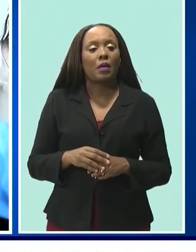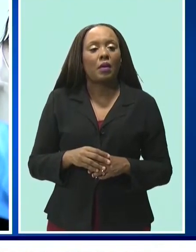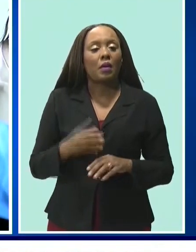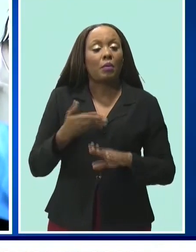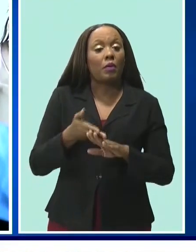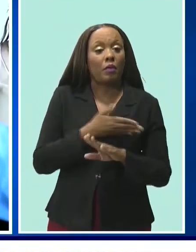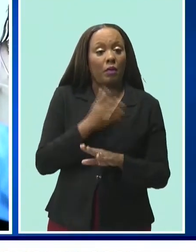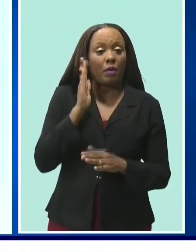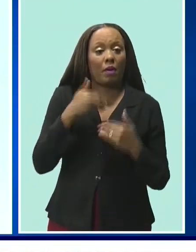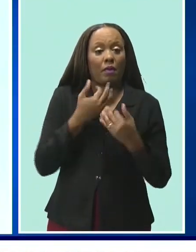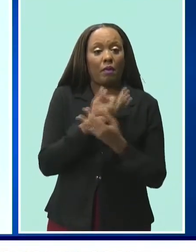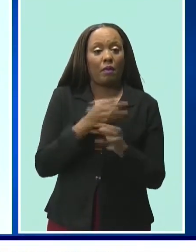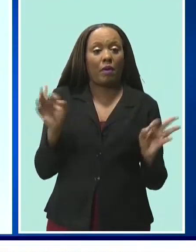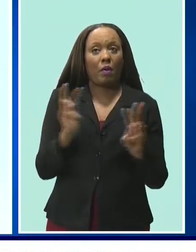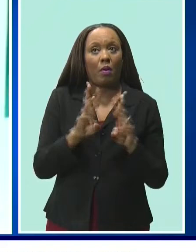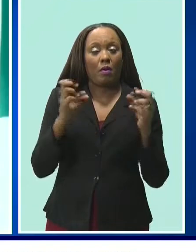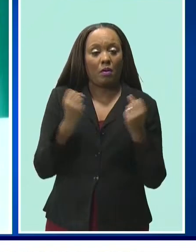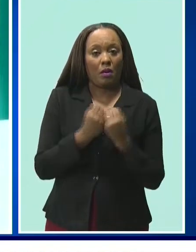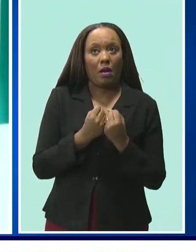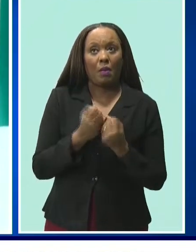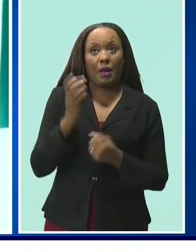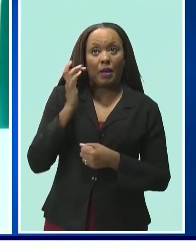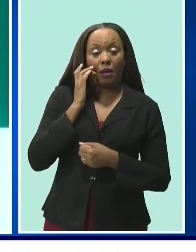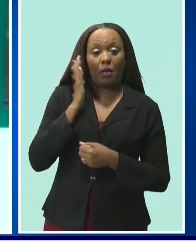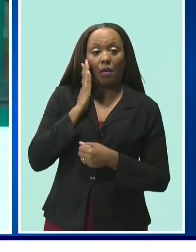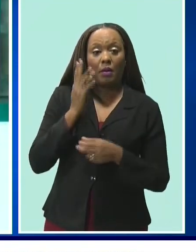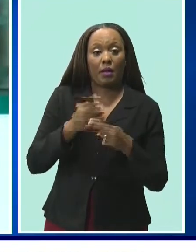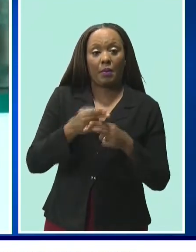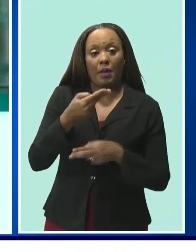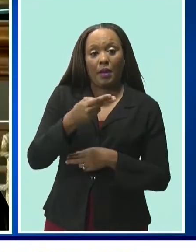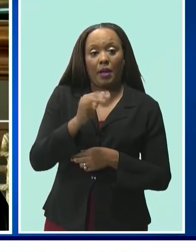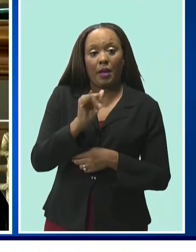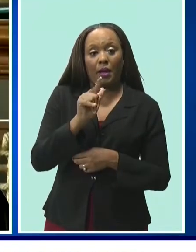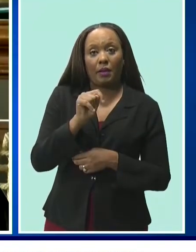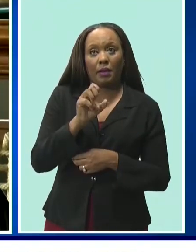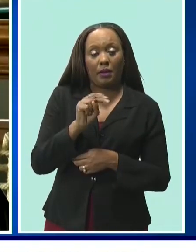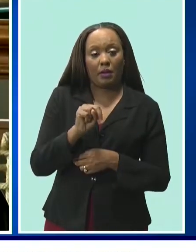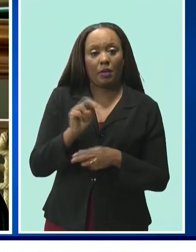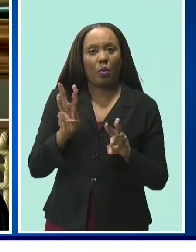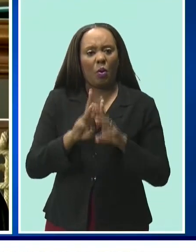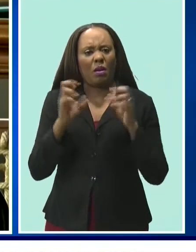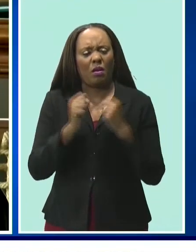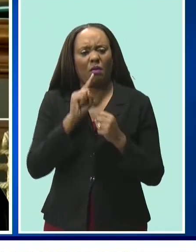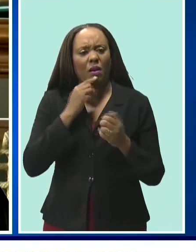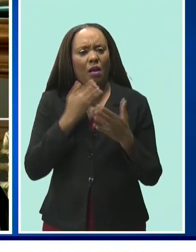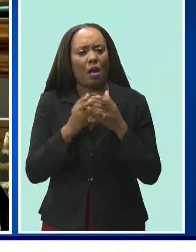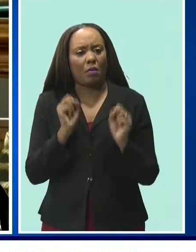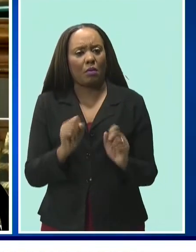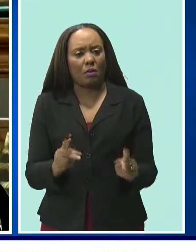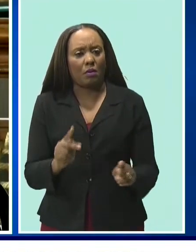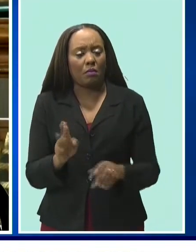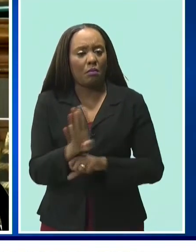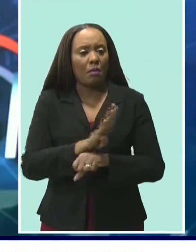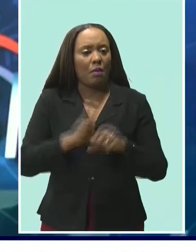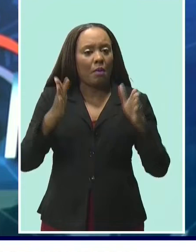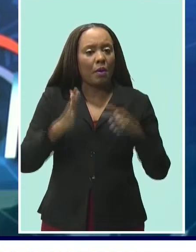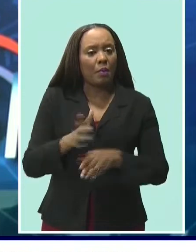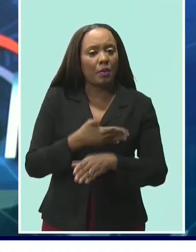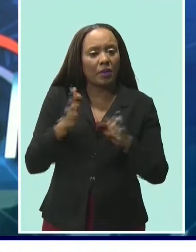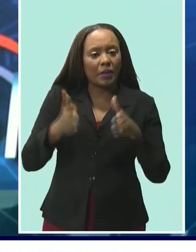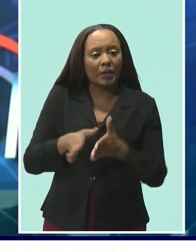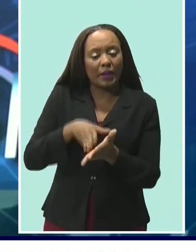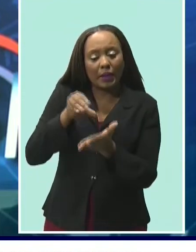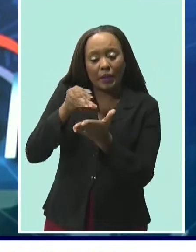workshop which will be held at the Hilton Resort on April 2nd. Mr. Yard says the workshop presents an opportunity for Barbadian musicians to learn